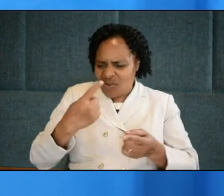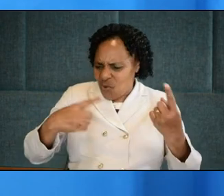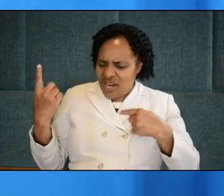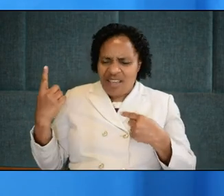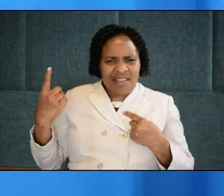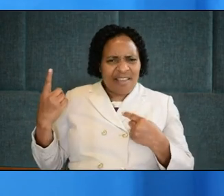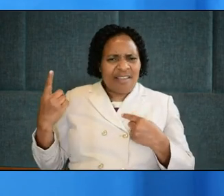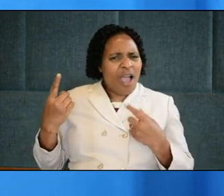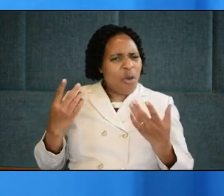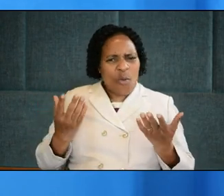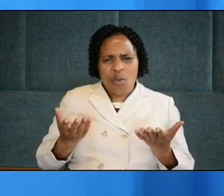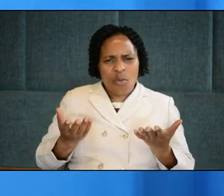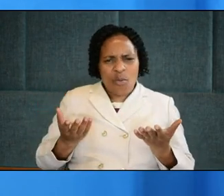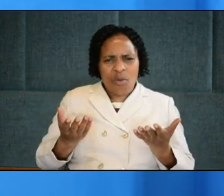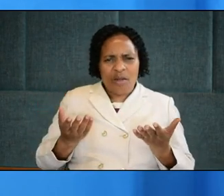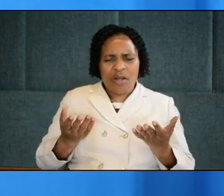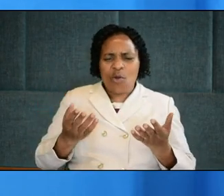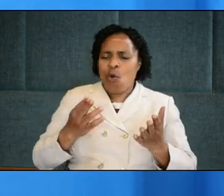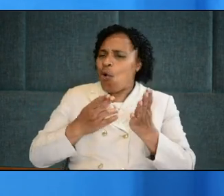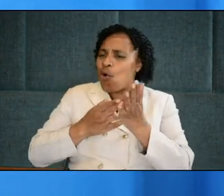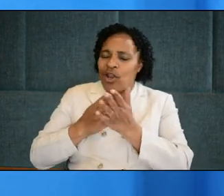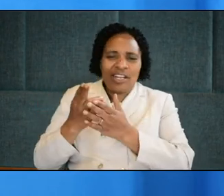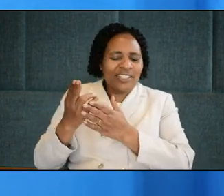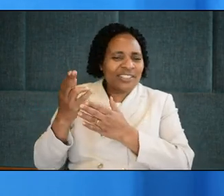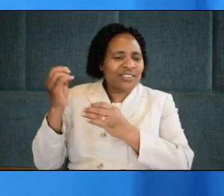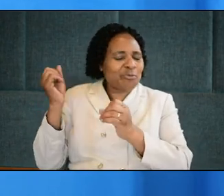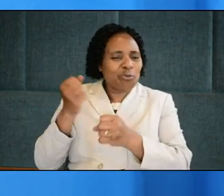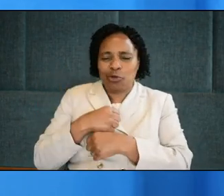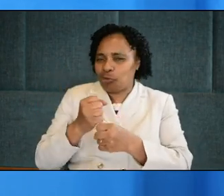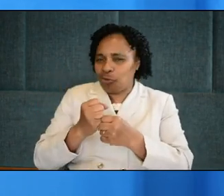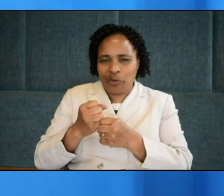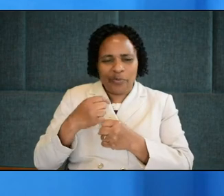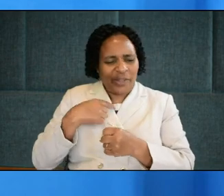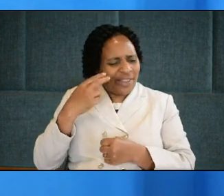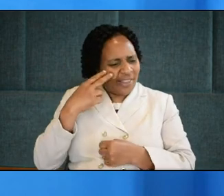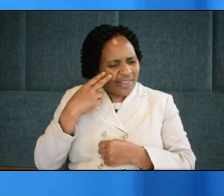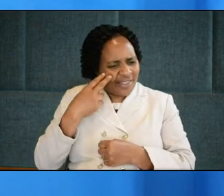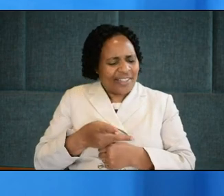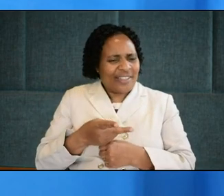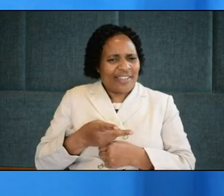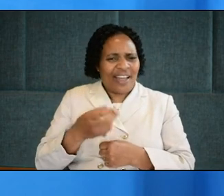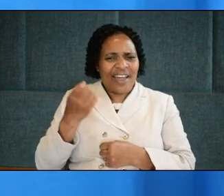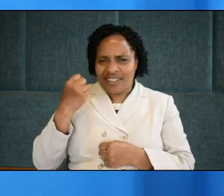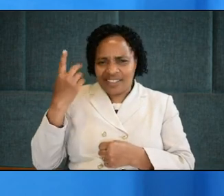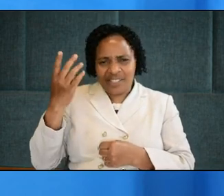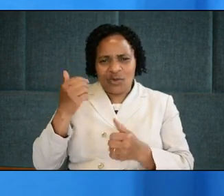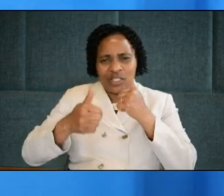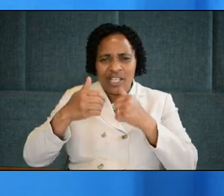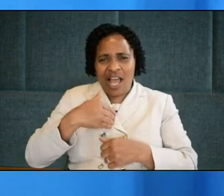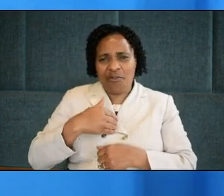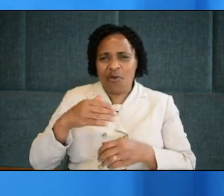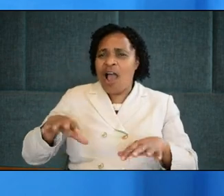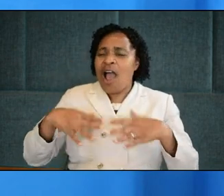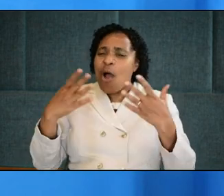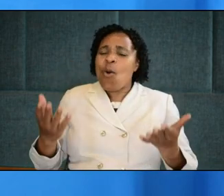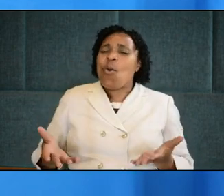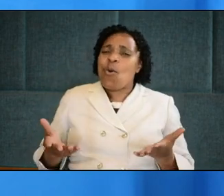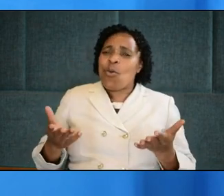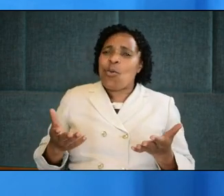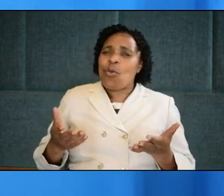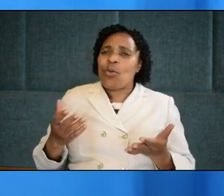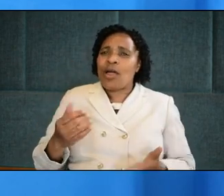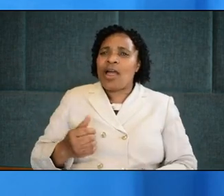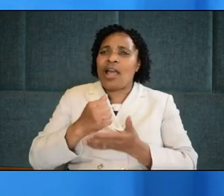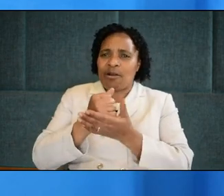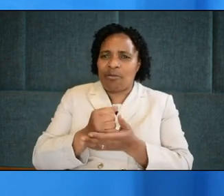it. Mm-hmm. And I honestly can't figure out in the understanding that I have how you can